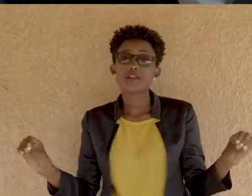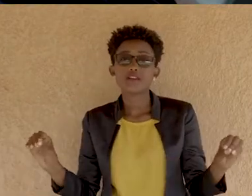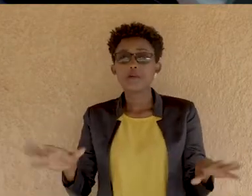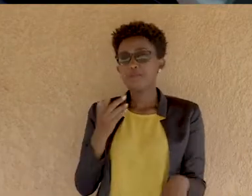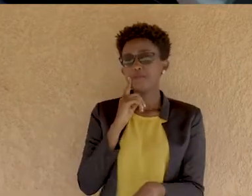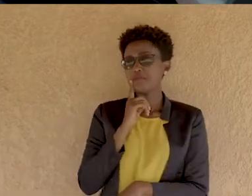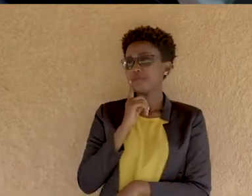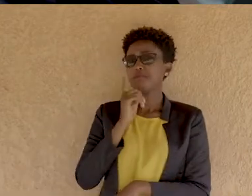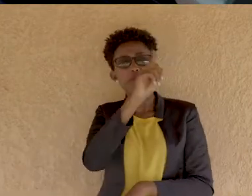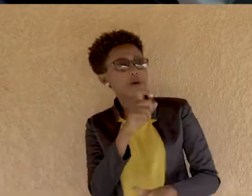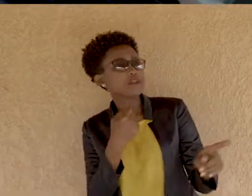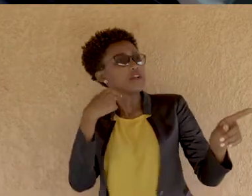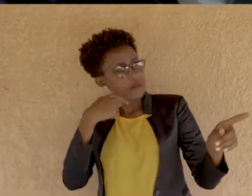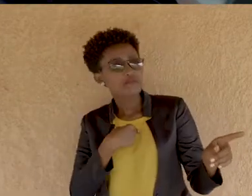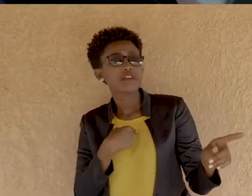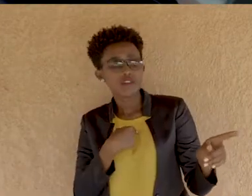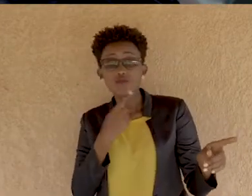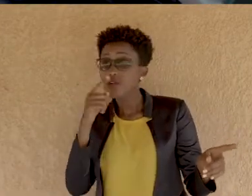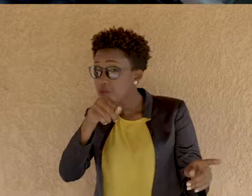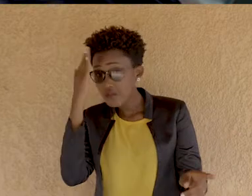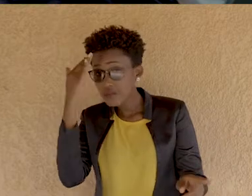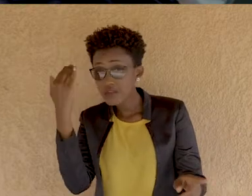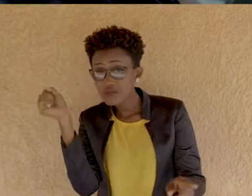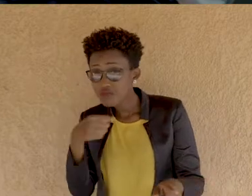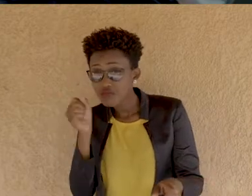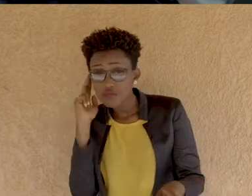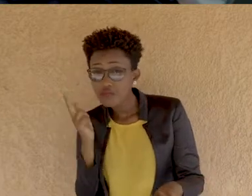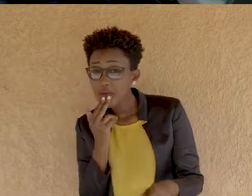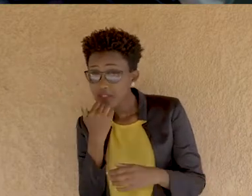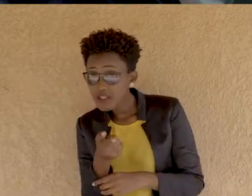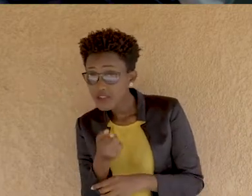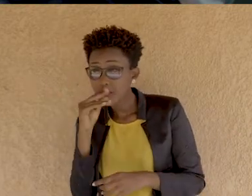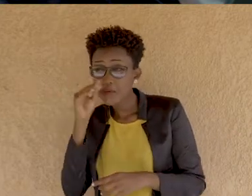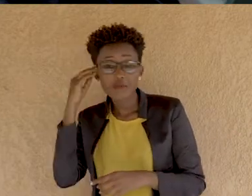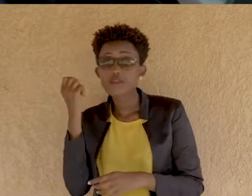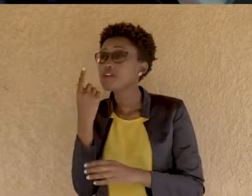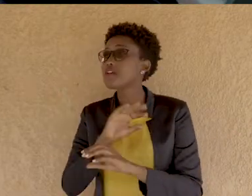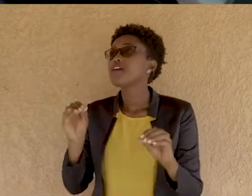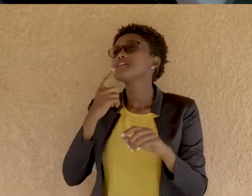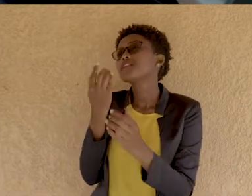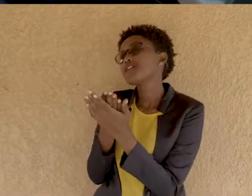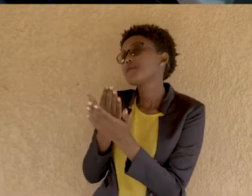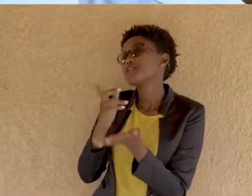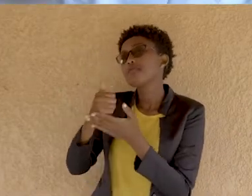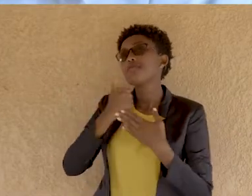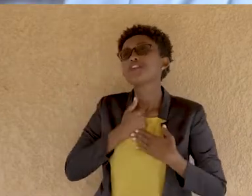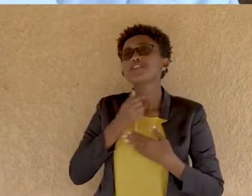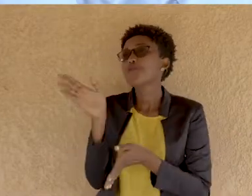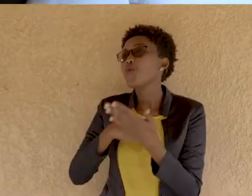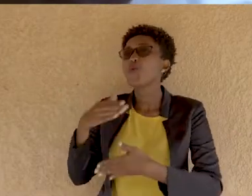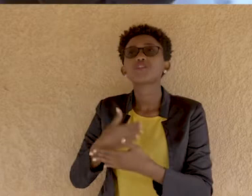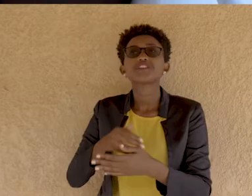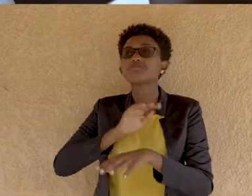They asked if I couldn't hear or speak, and I asked them to help me. When I was taken back to my cell, fellow inmates